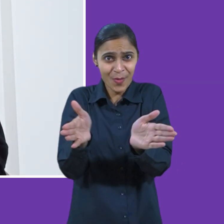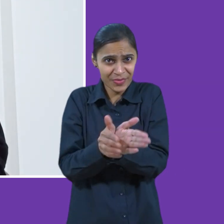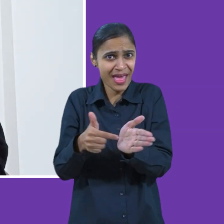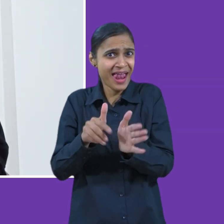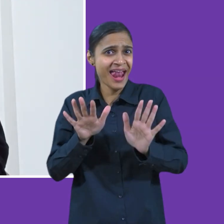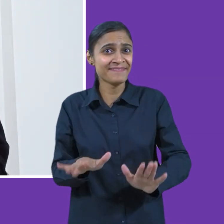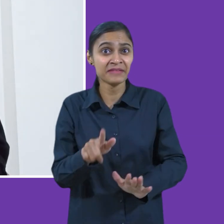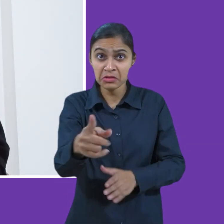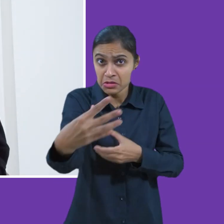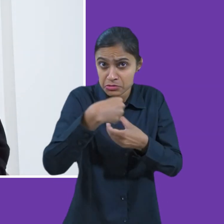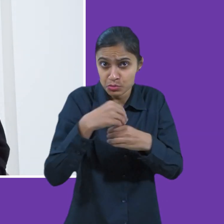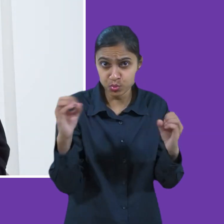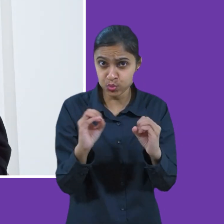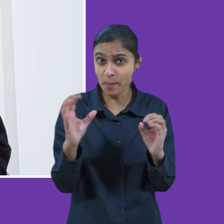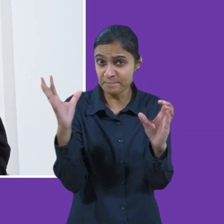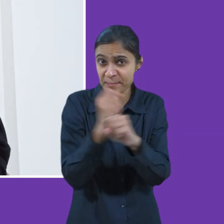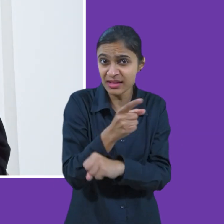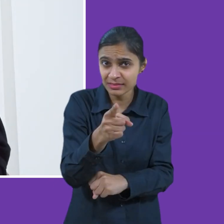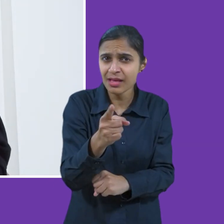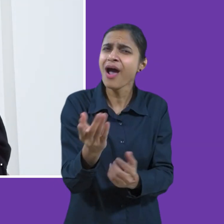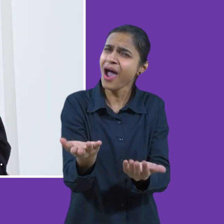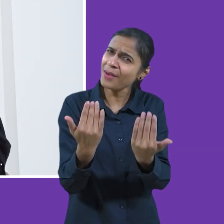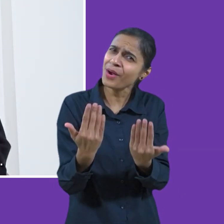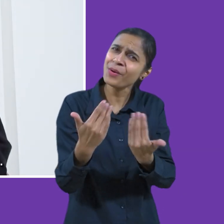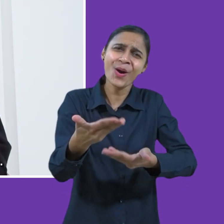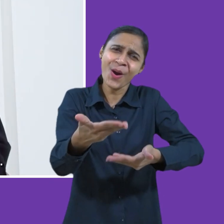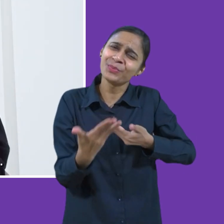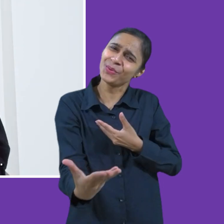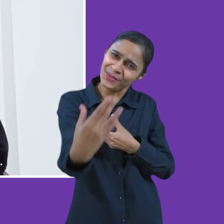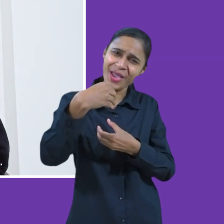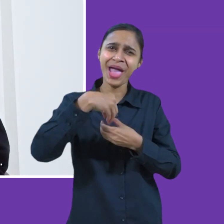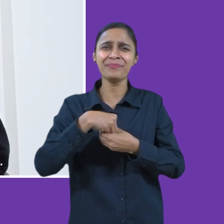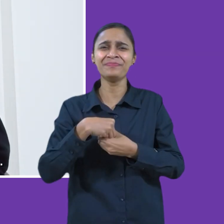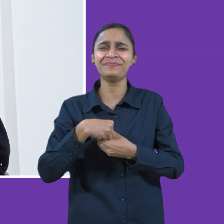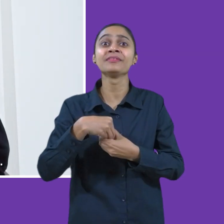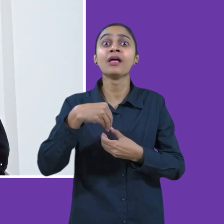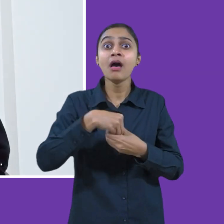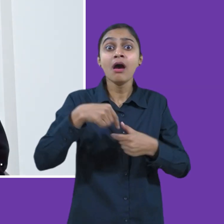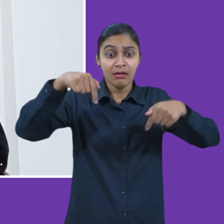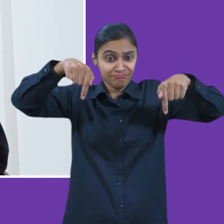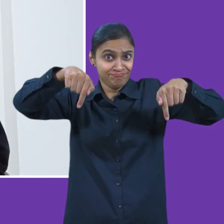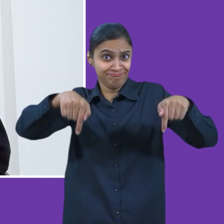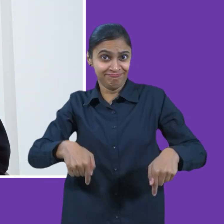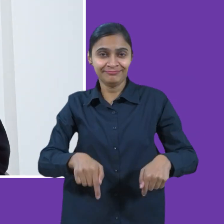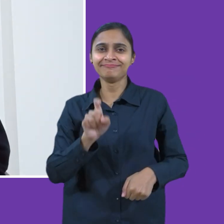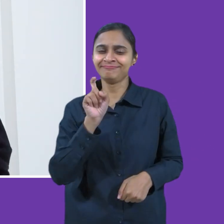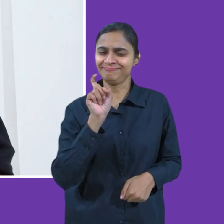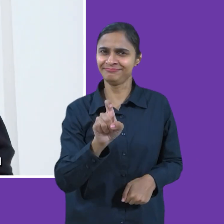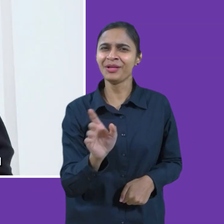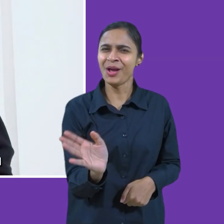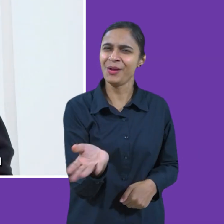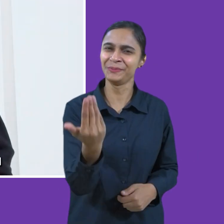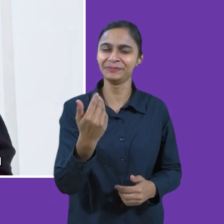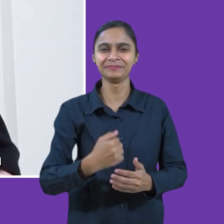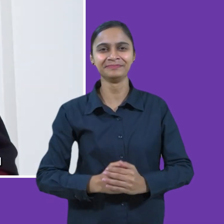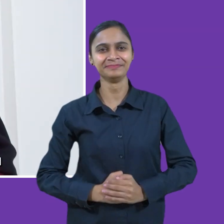already shared, like we have a support network for people with vitiligo, and if you're not part of it, you can also join it. The details are in the description.